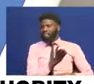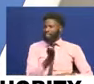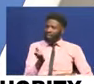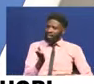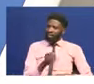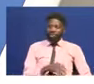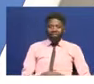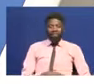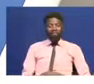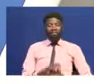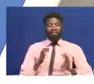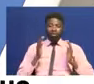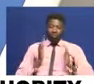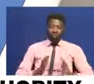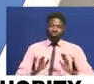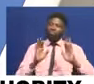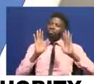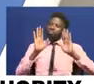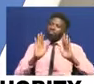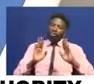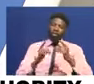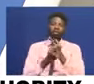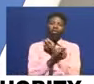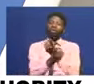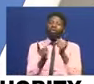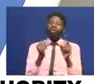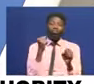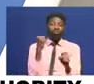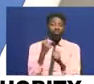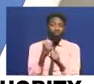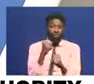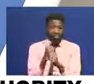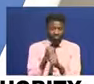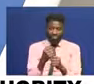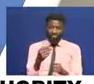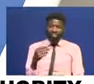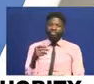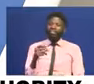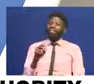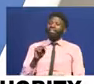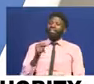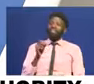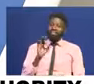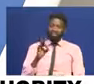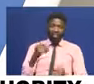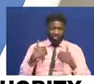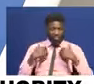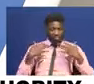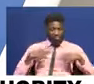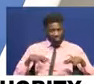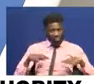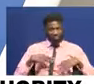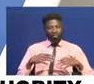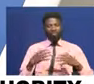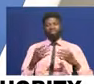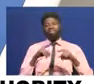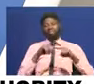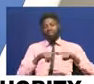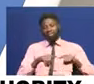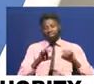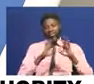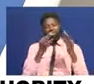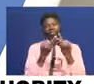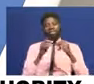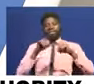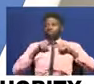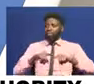you can never downplay it, because behind every job that is there at NHIF now, there are real people, there are real families who are depending on it. Yeah. So I'll be the last person who will